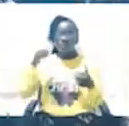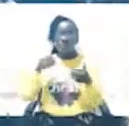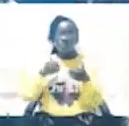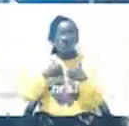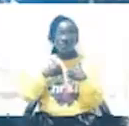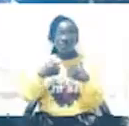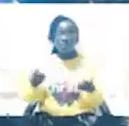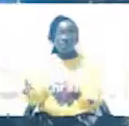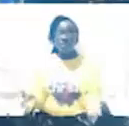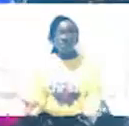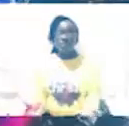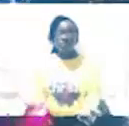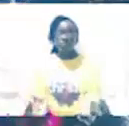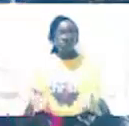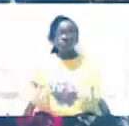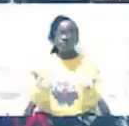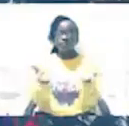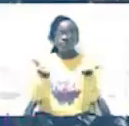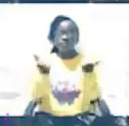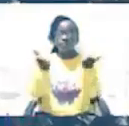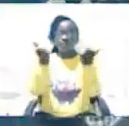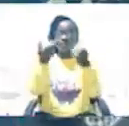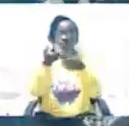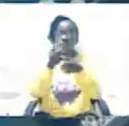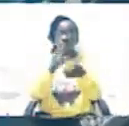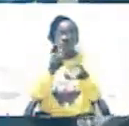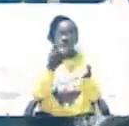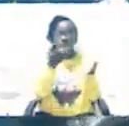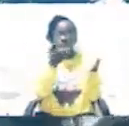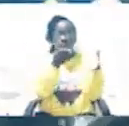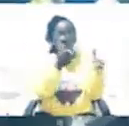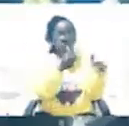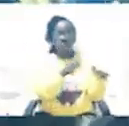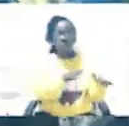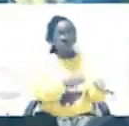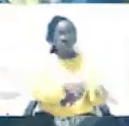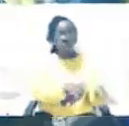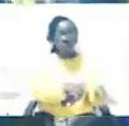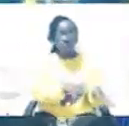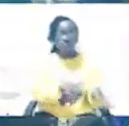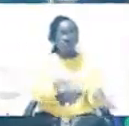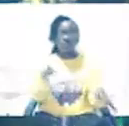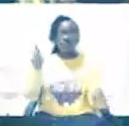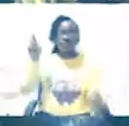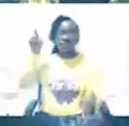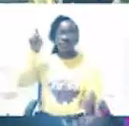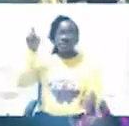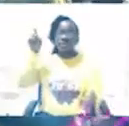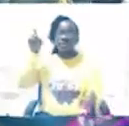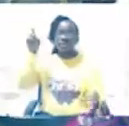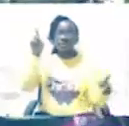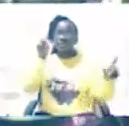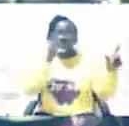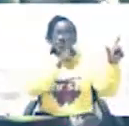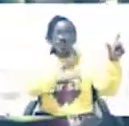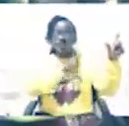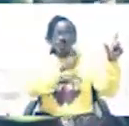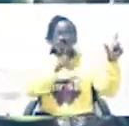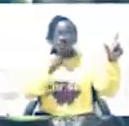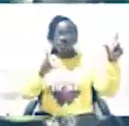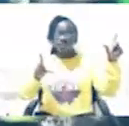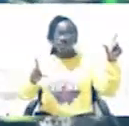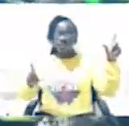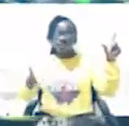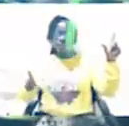Lord. He has risen from the dead.